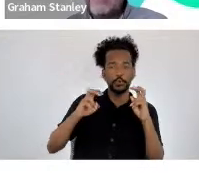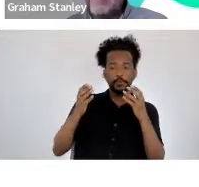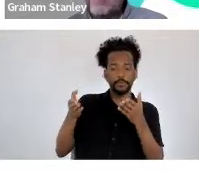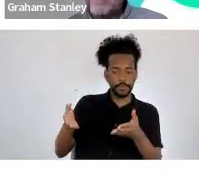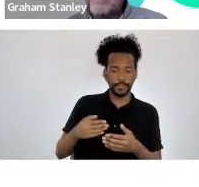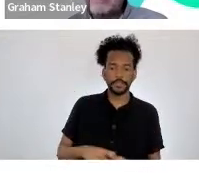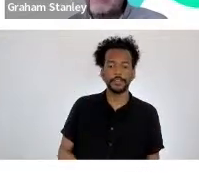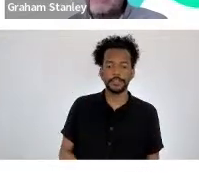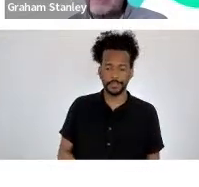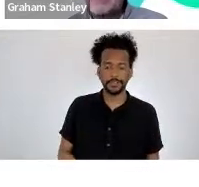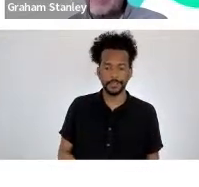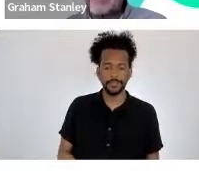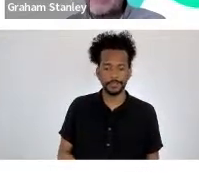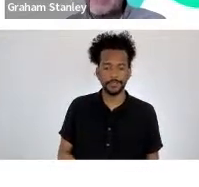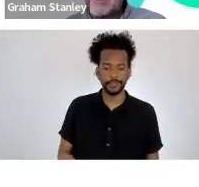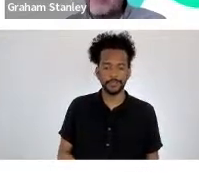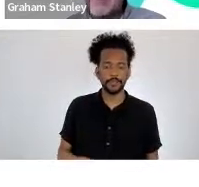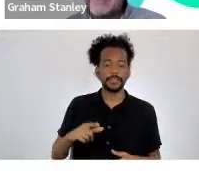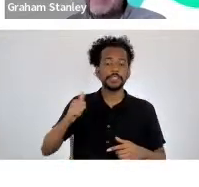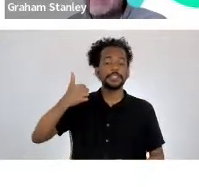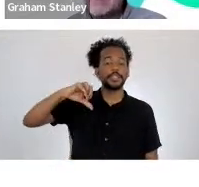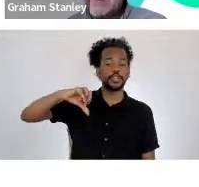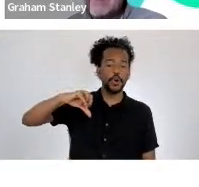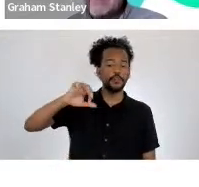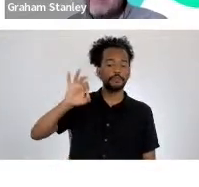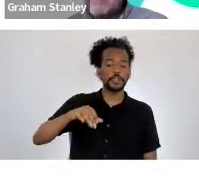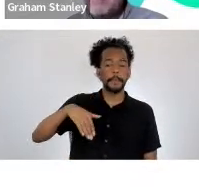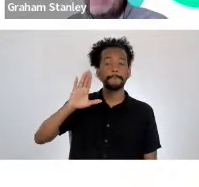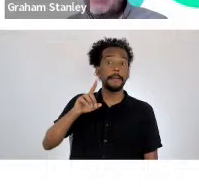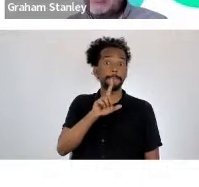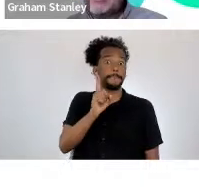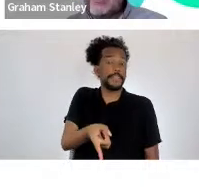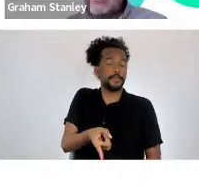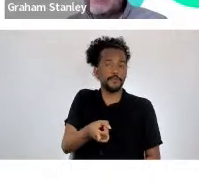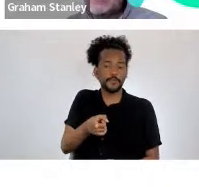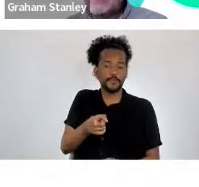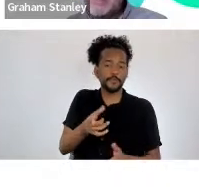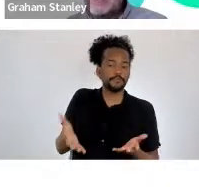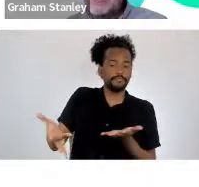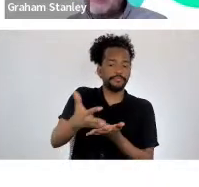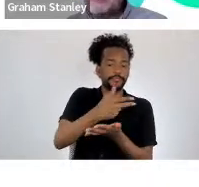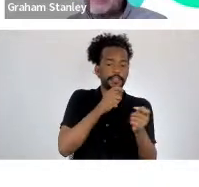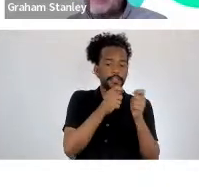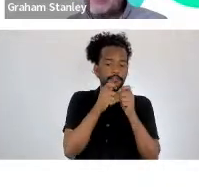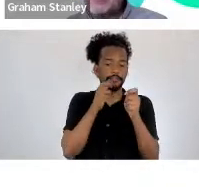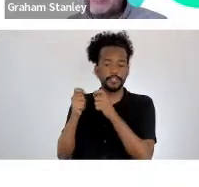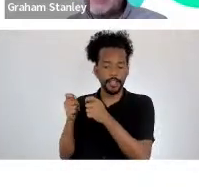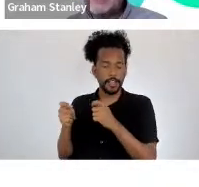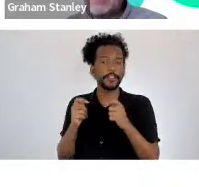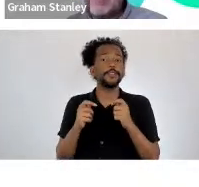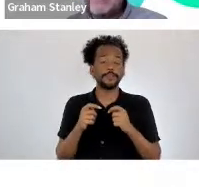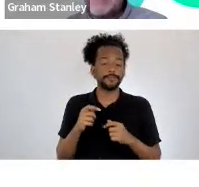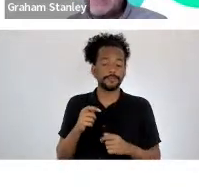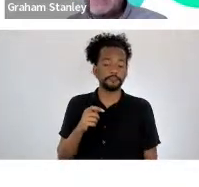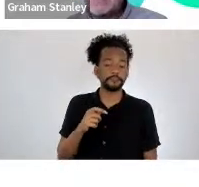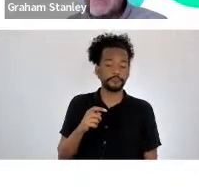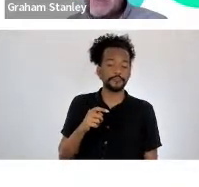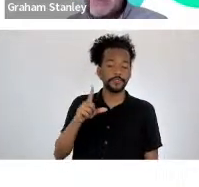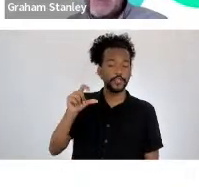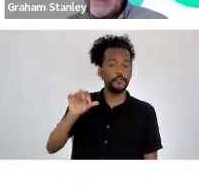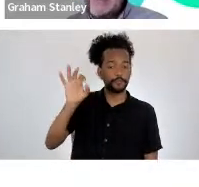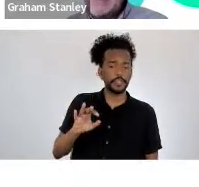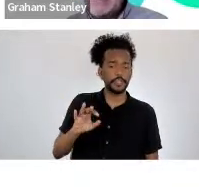the over 1,000 respondents agreed. But many teachers also remain neutral, nearly